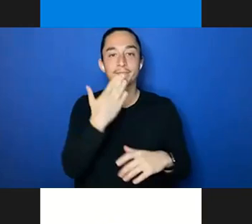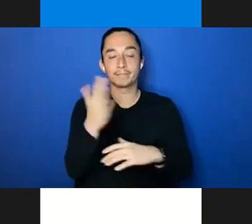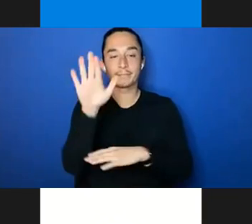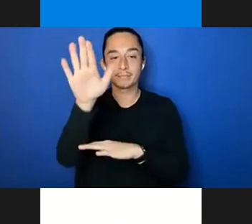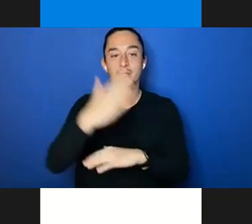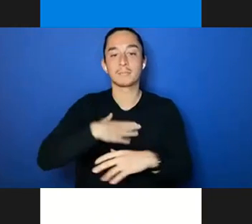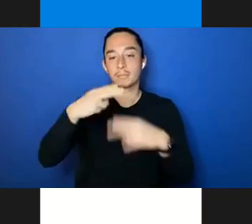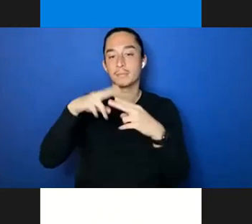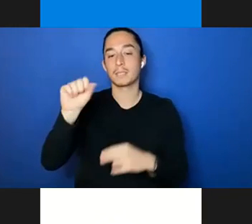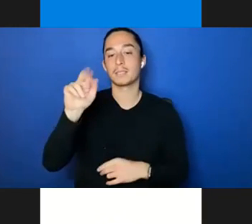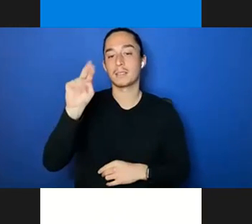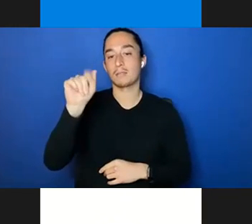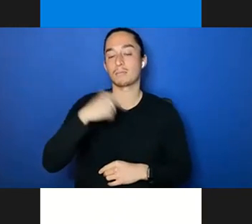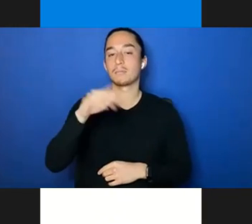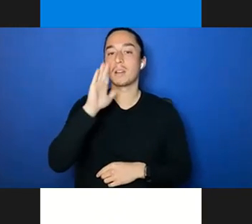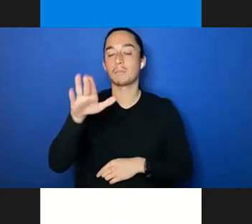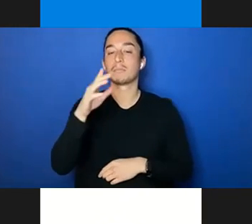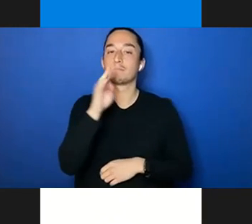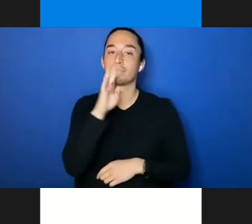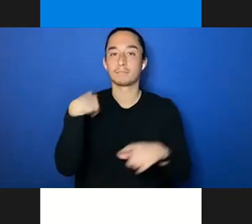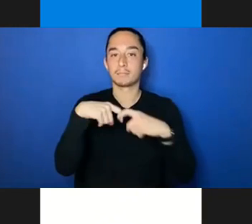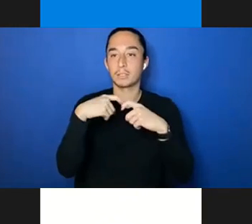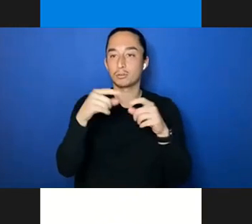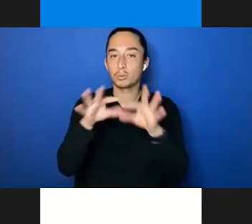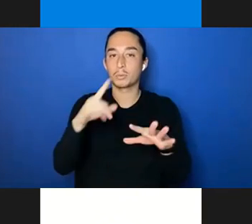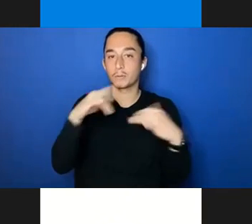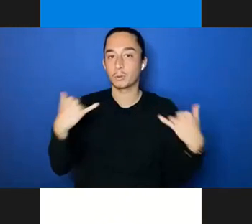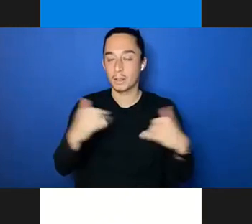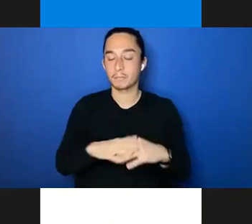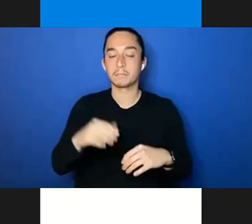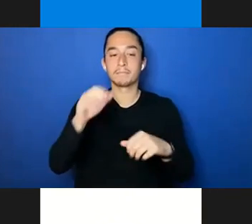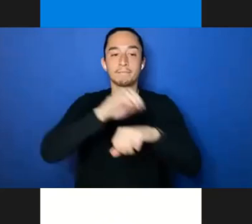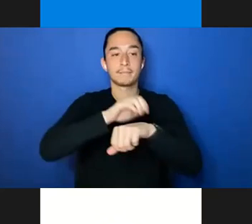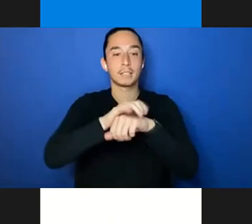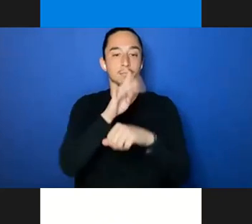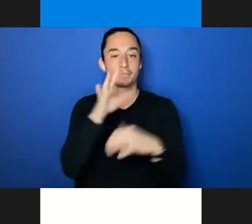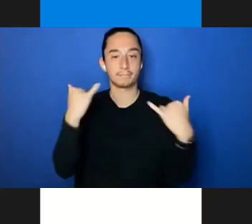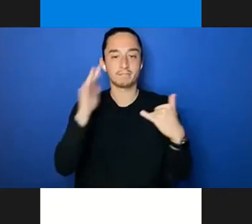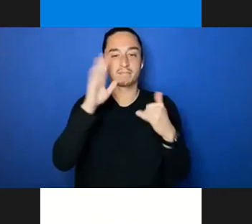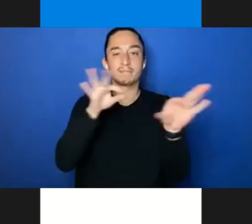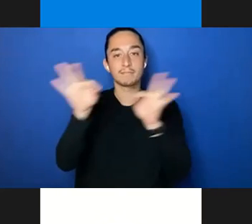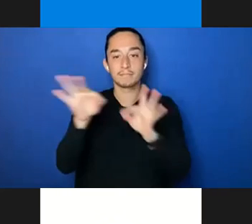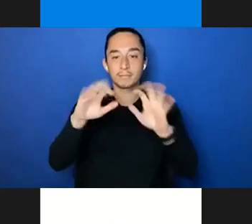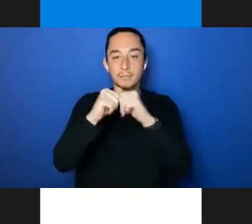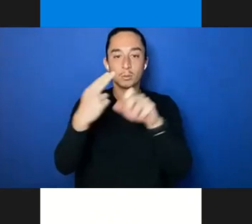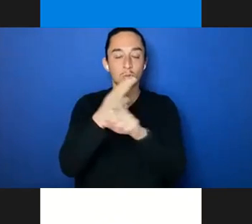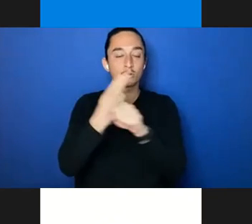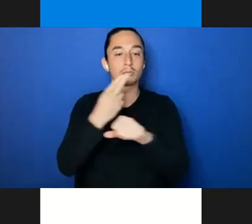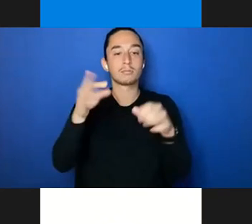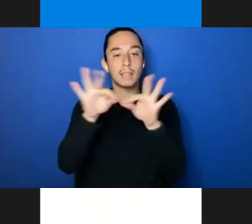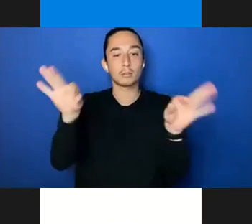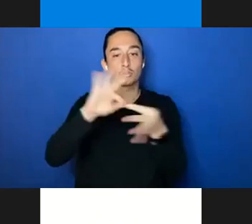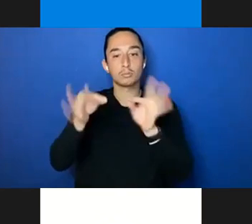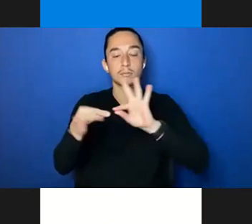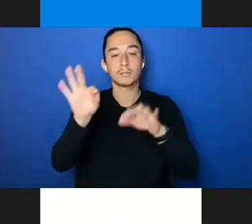intérprete de español el día de hoy. I'm going to give you quick instructions as to use the language interpreting feature on